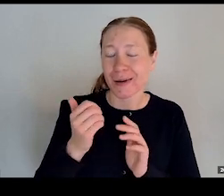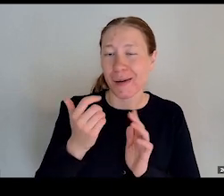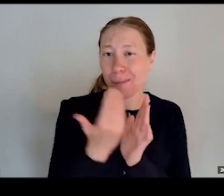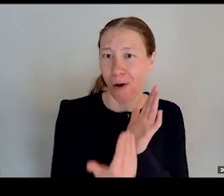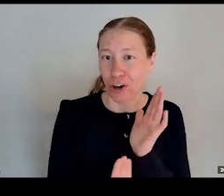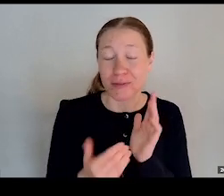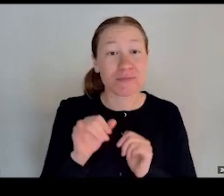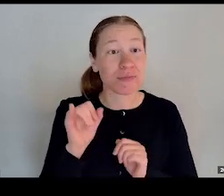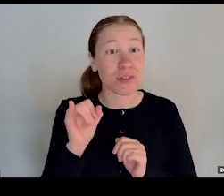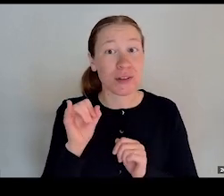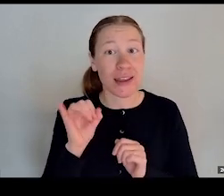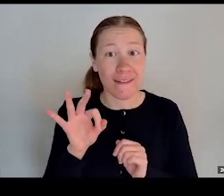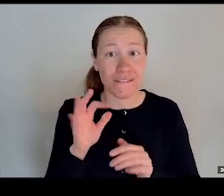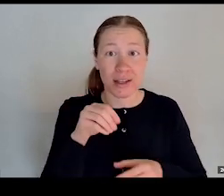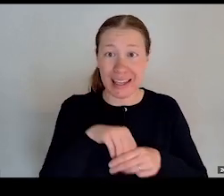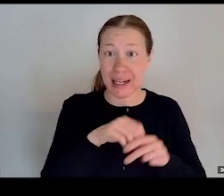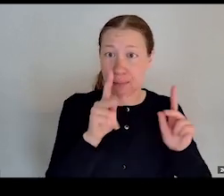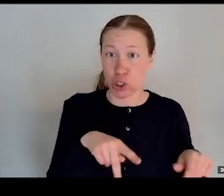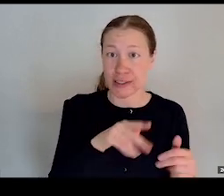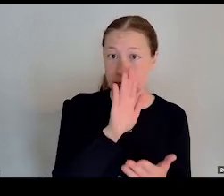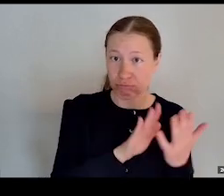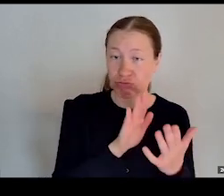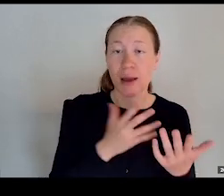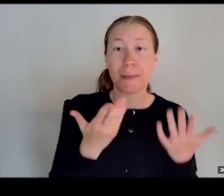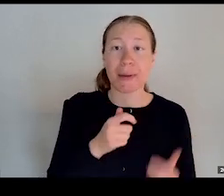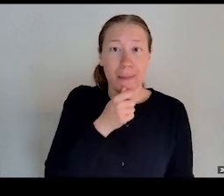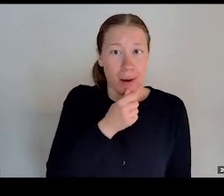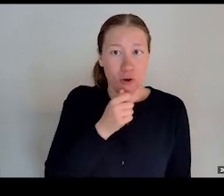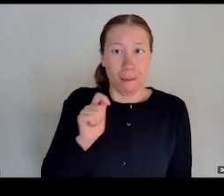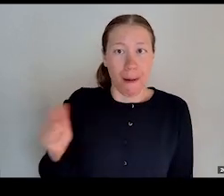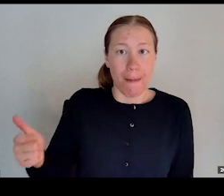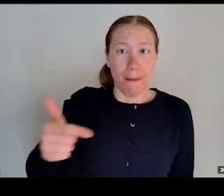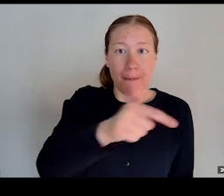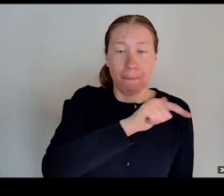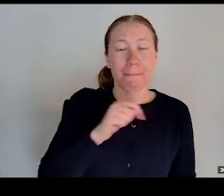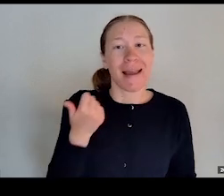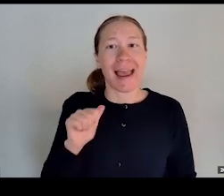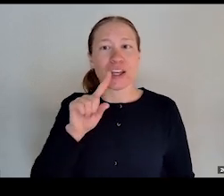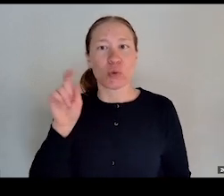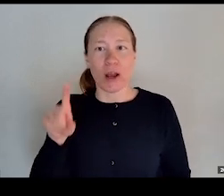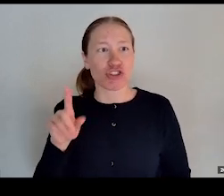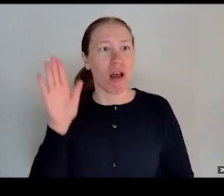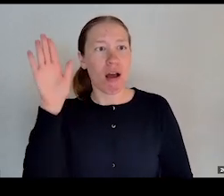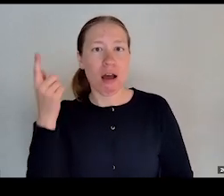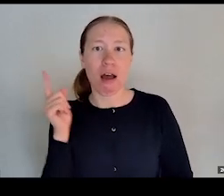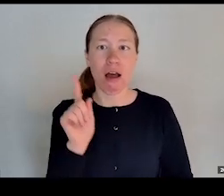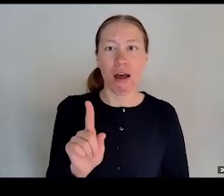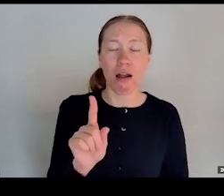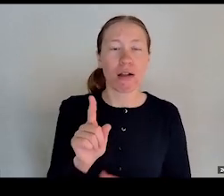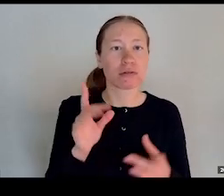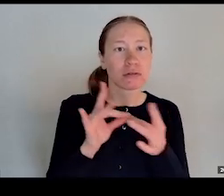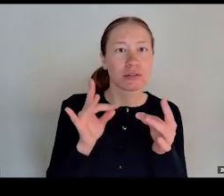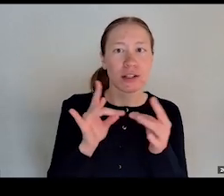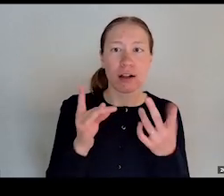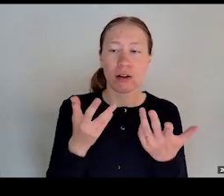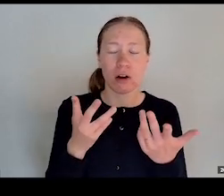in-person component, it may be that a microphone's being passed around so anyone who has a question can state their question so that those who are at